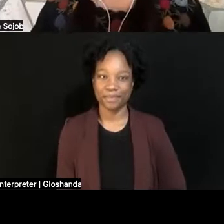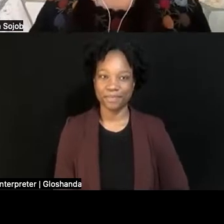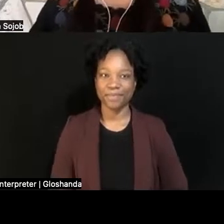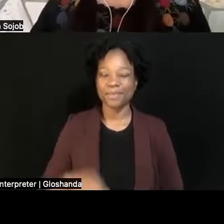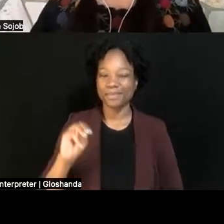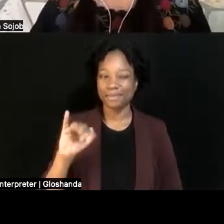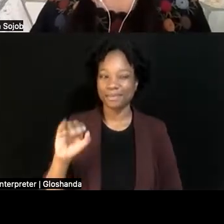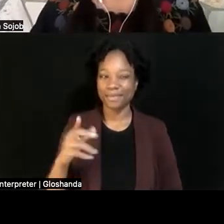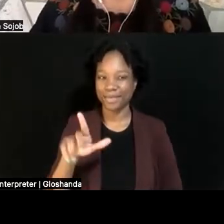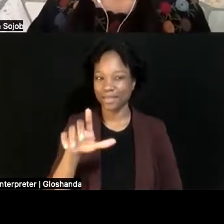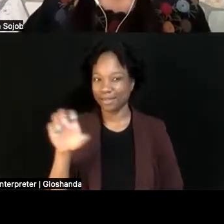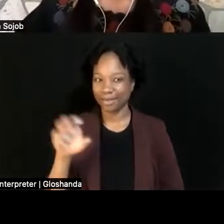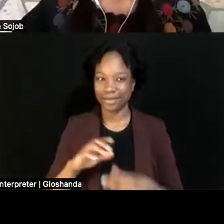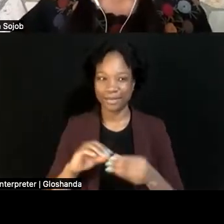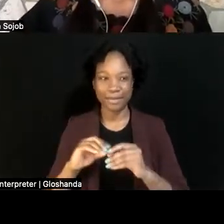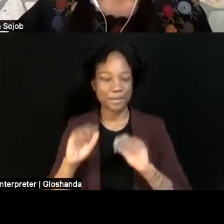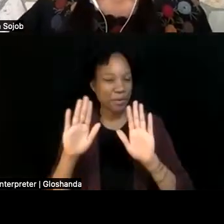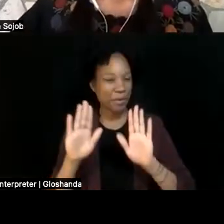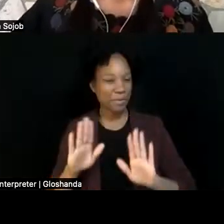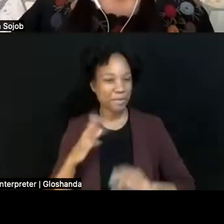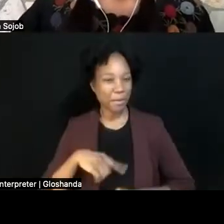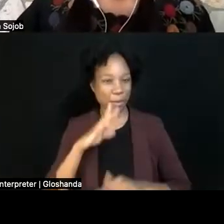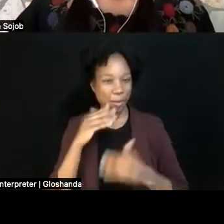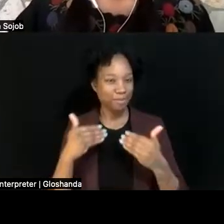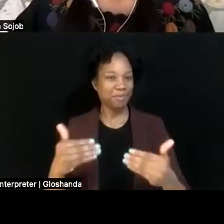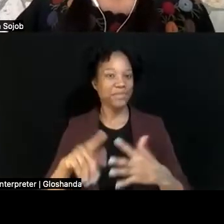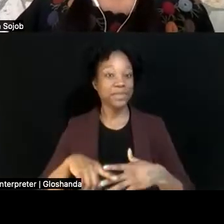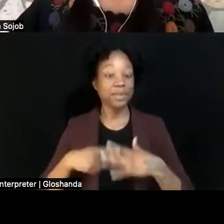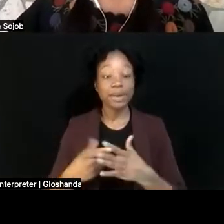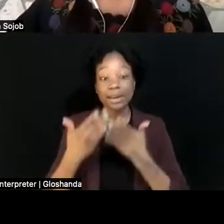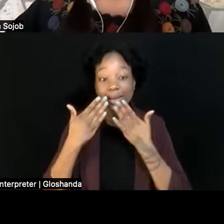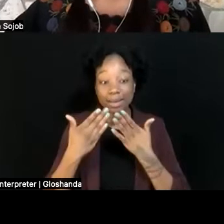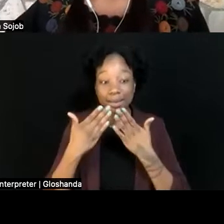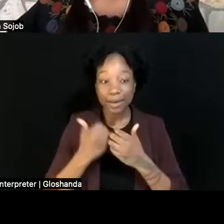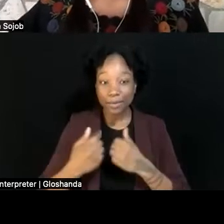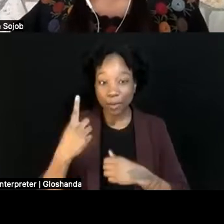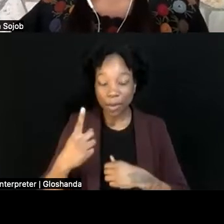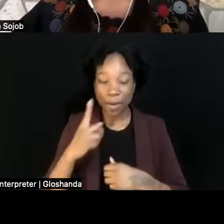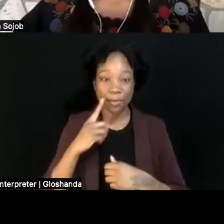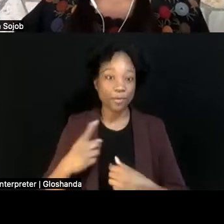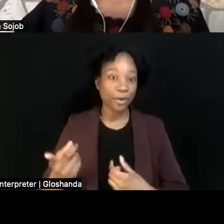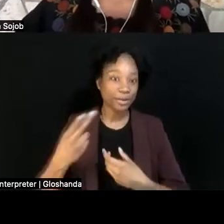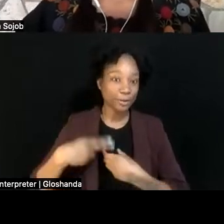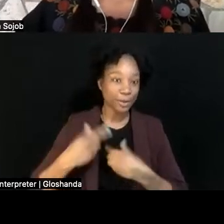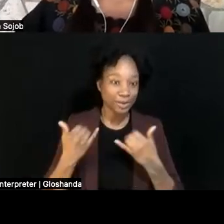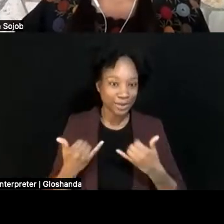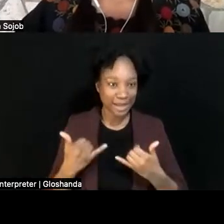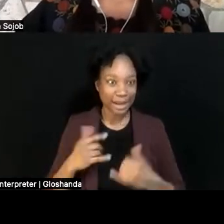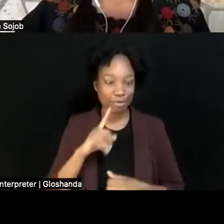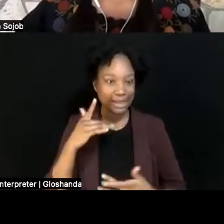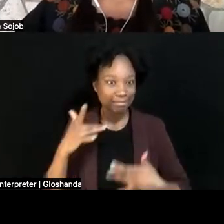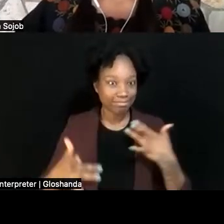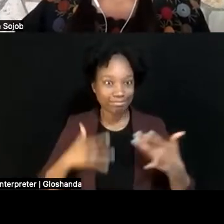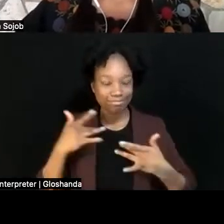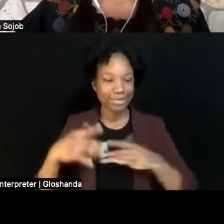Wonderful. Then we will get started. So thank you everyone for coming today. It is exciting to join